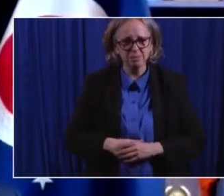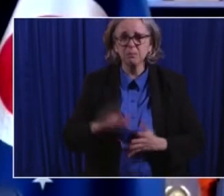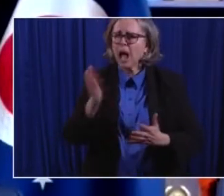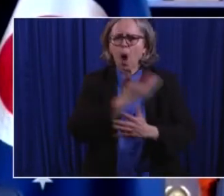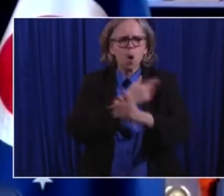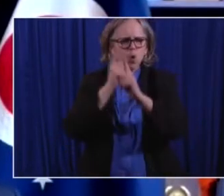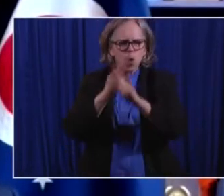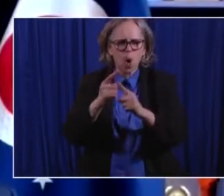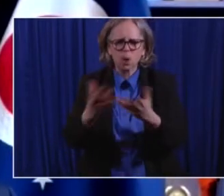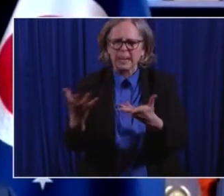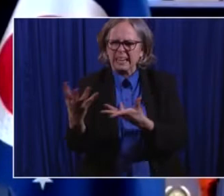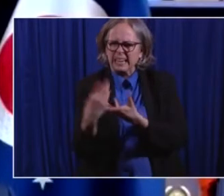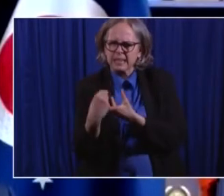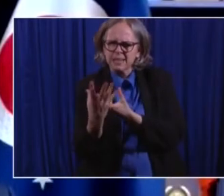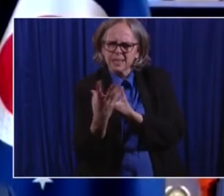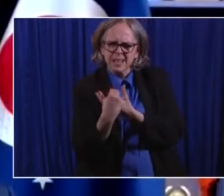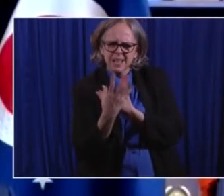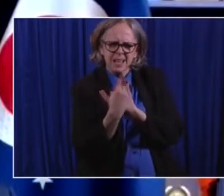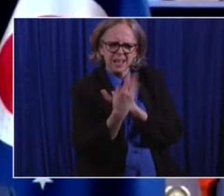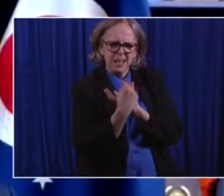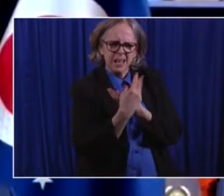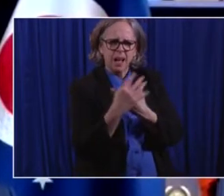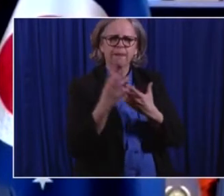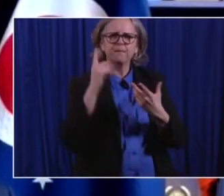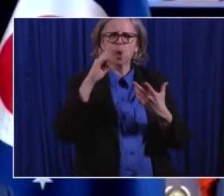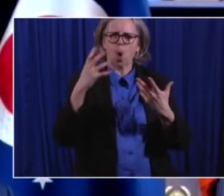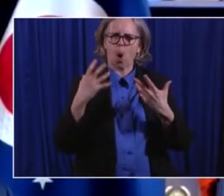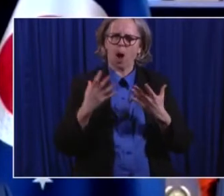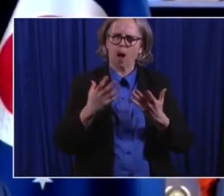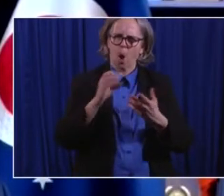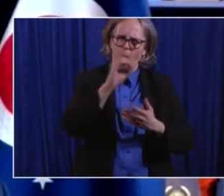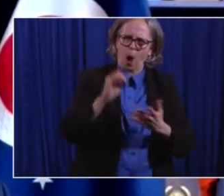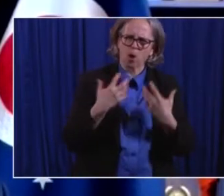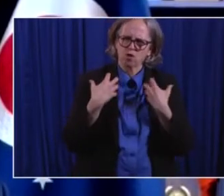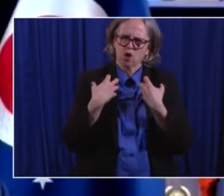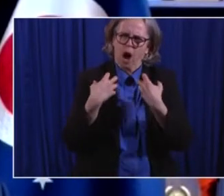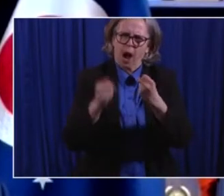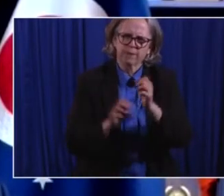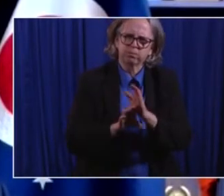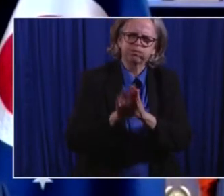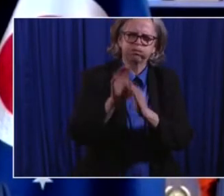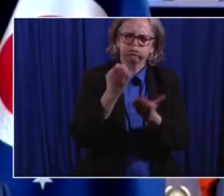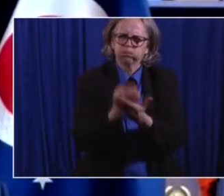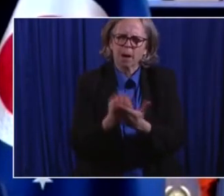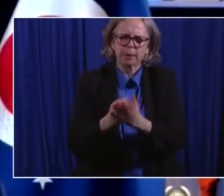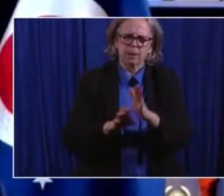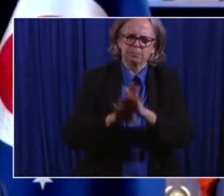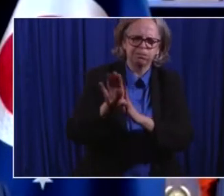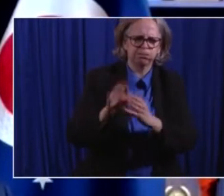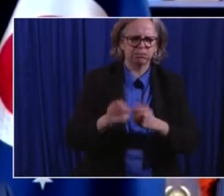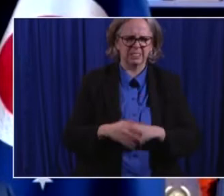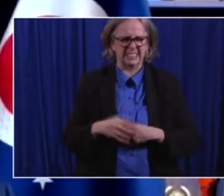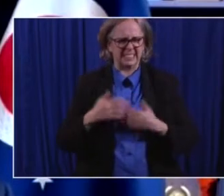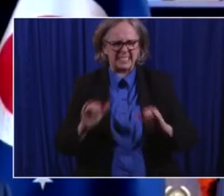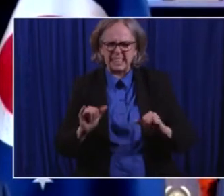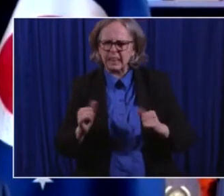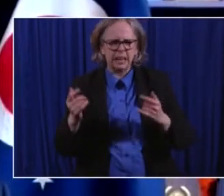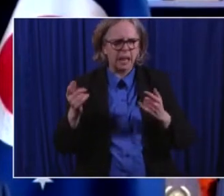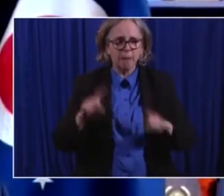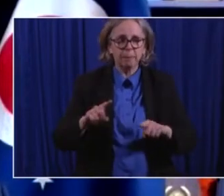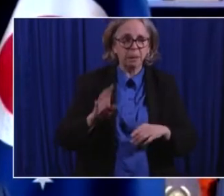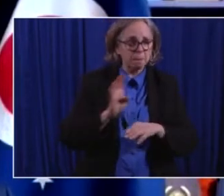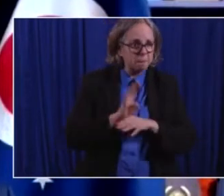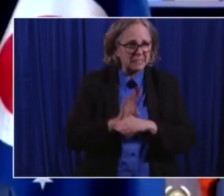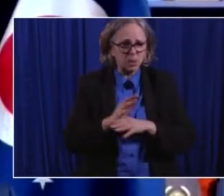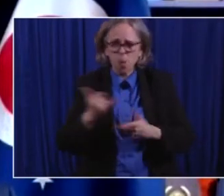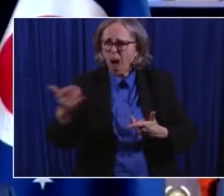get businesses the talent they need, because literally right now we hear businesses say that they still can't find enough people in their areas because look, some businesses are